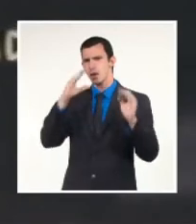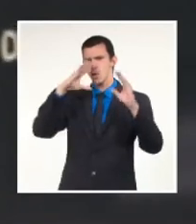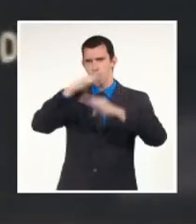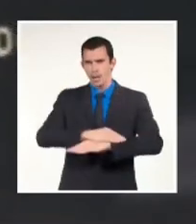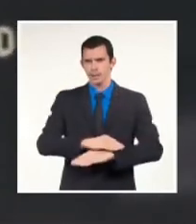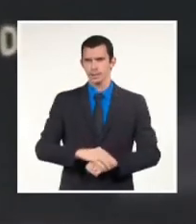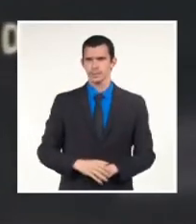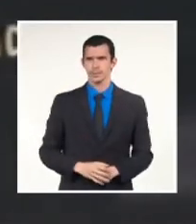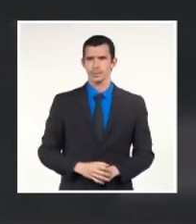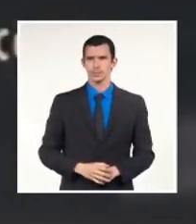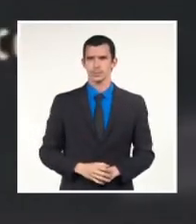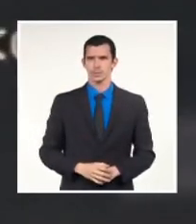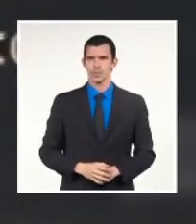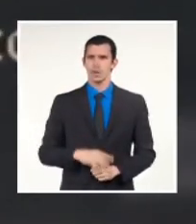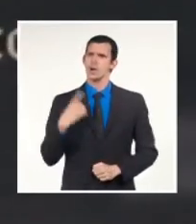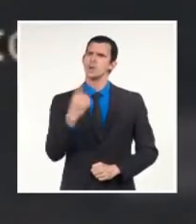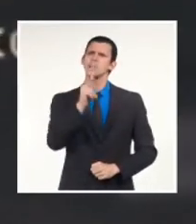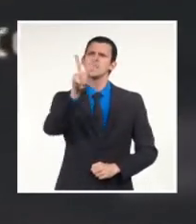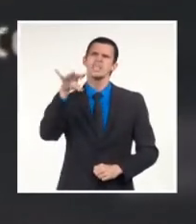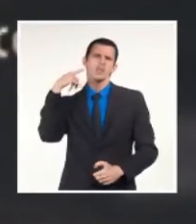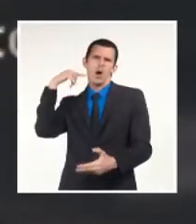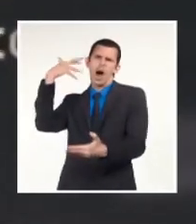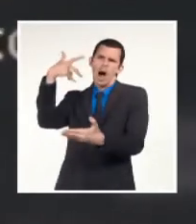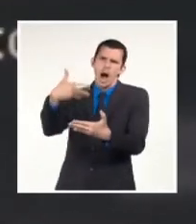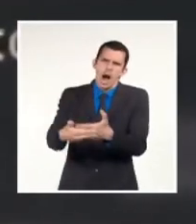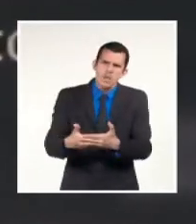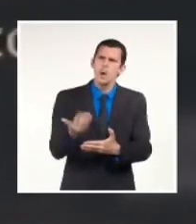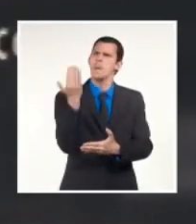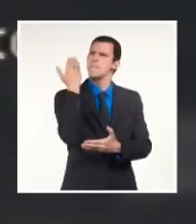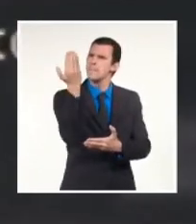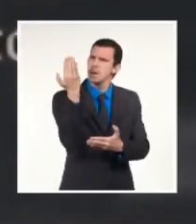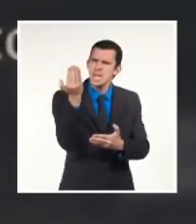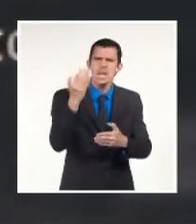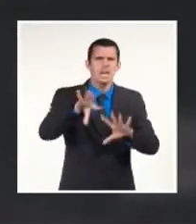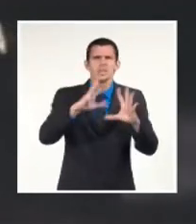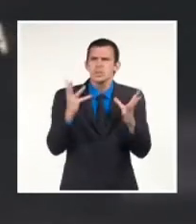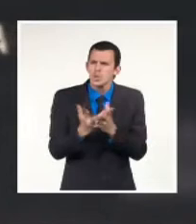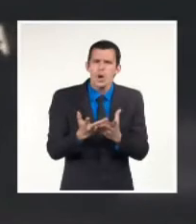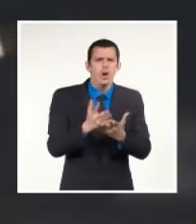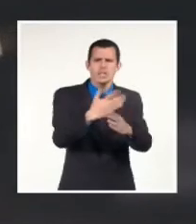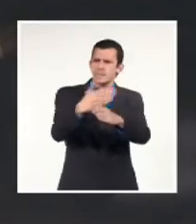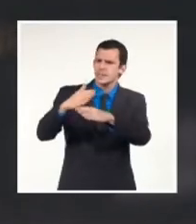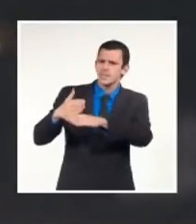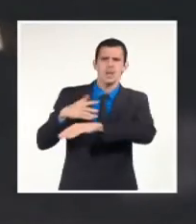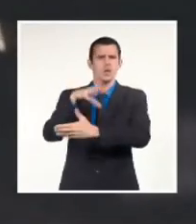all international congresses and all international bodies, the recognition of